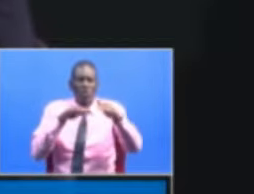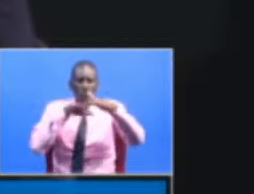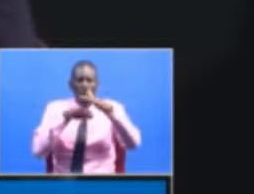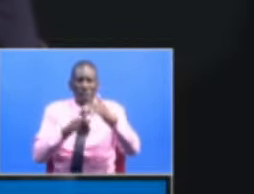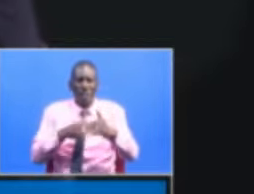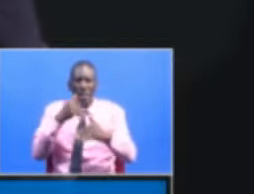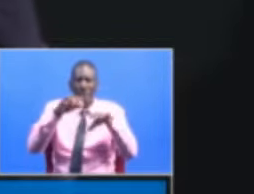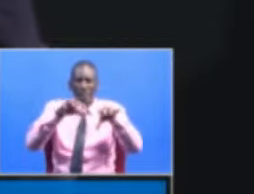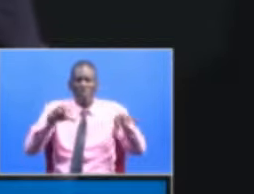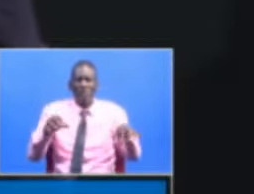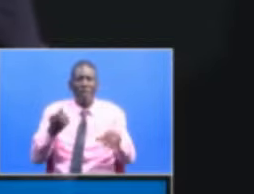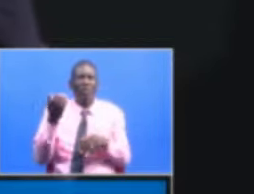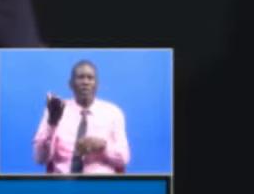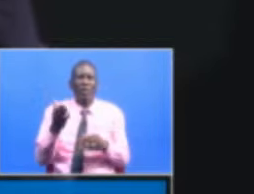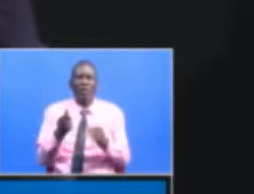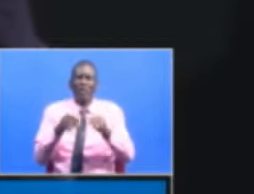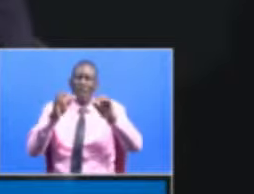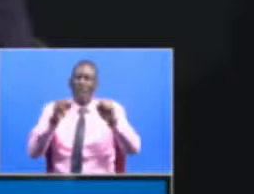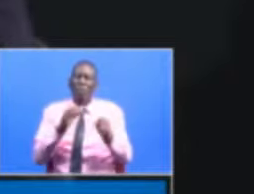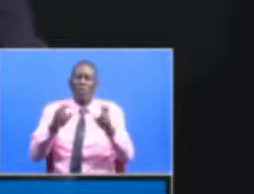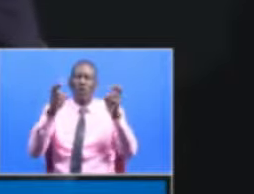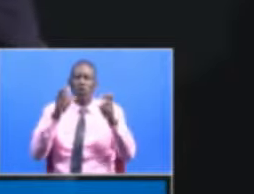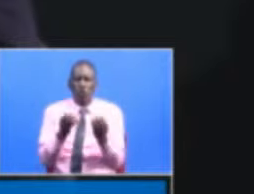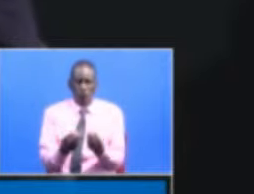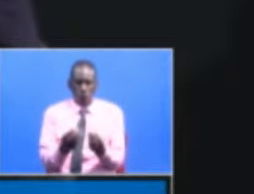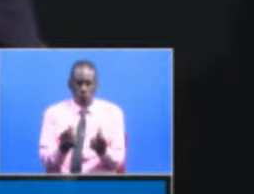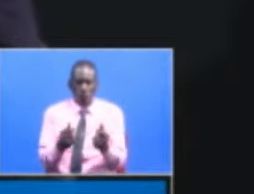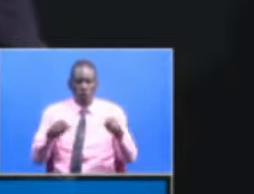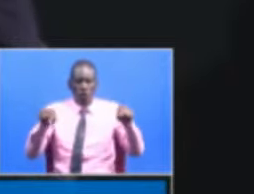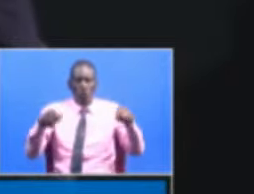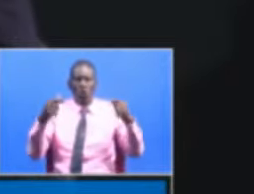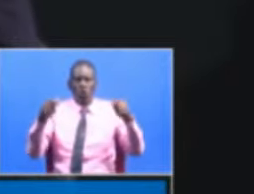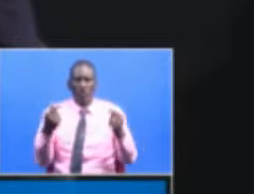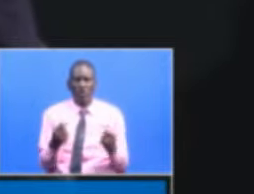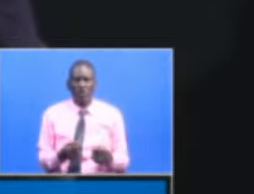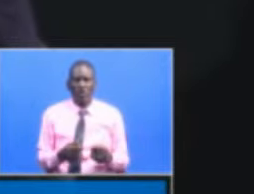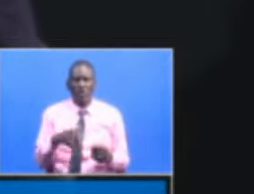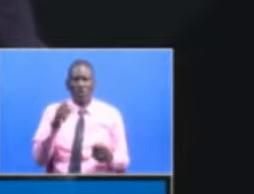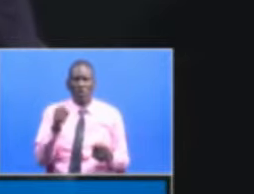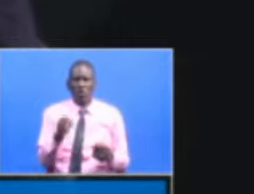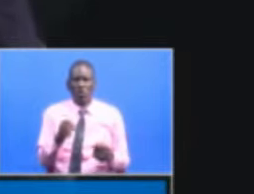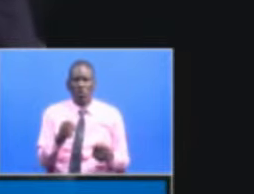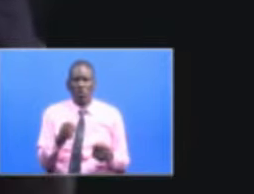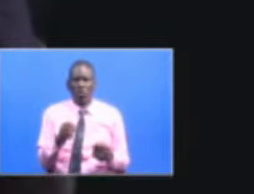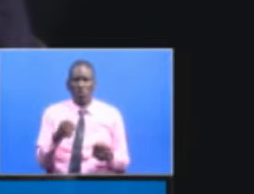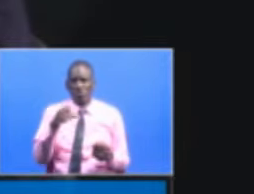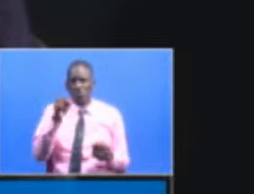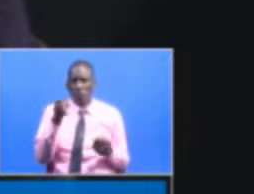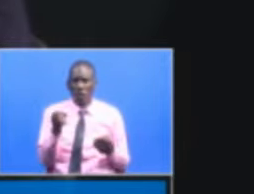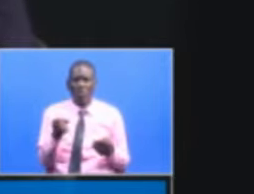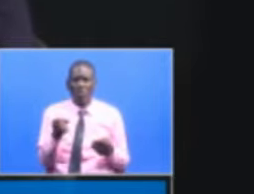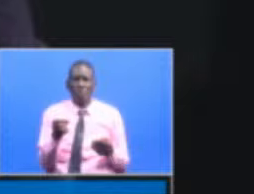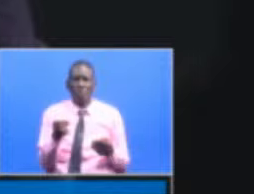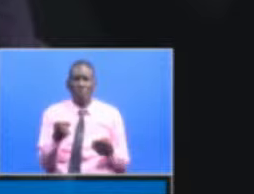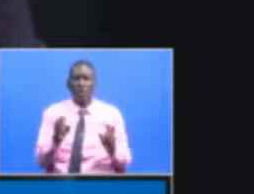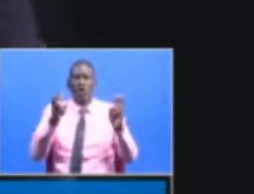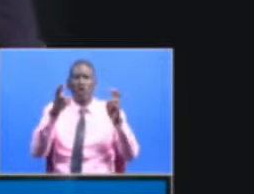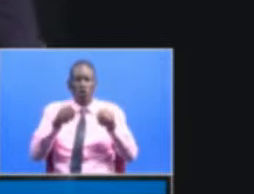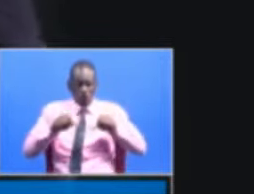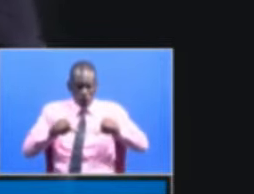market out there. It could be issue of addressing conflict. So the whole issue of resilience